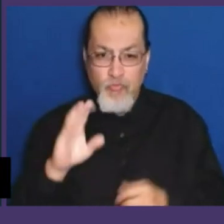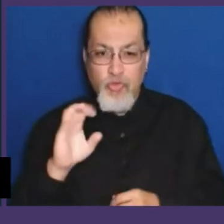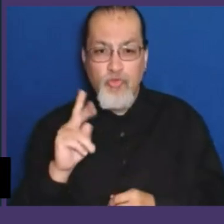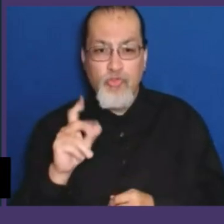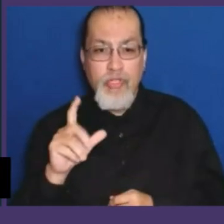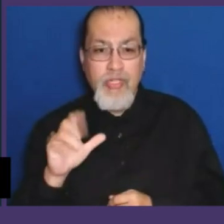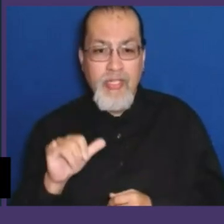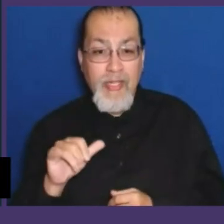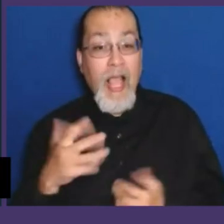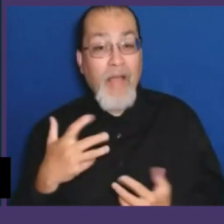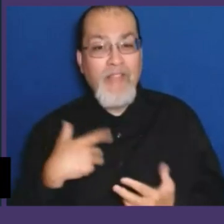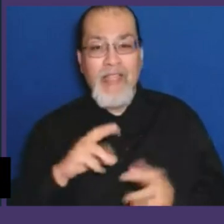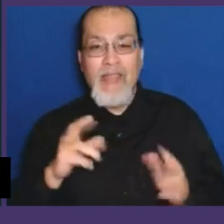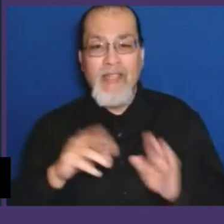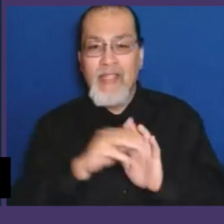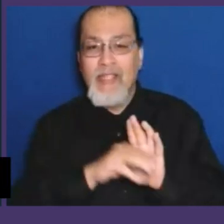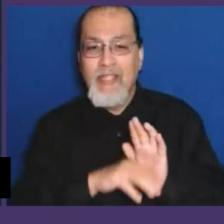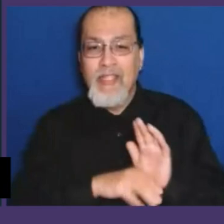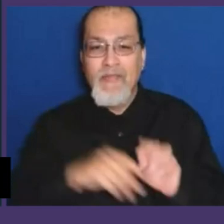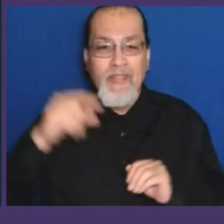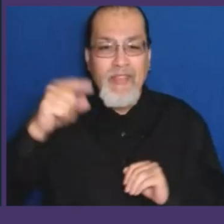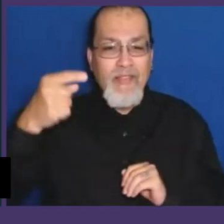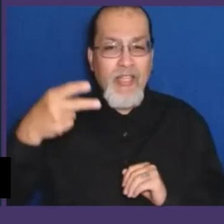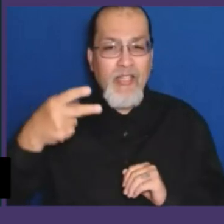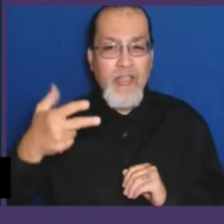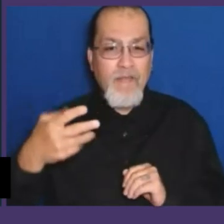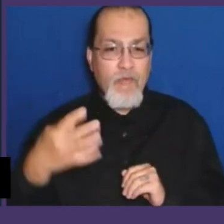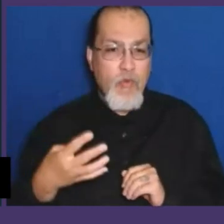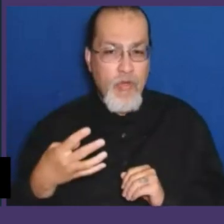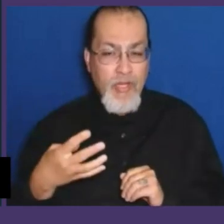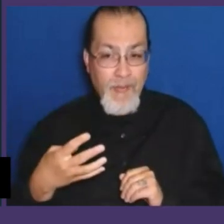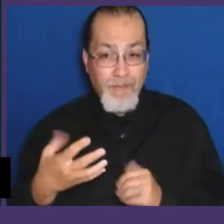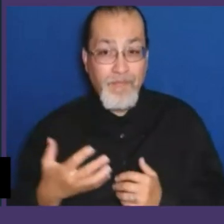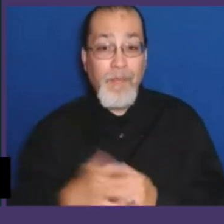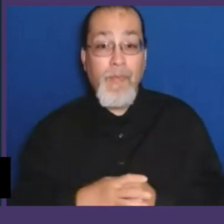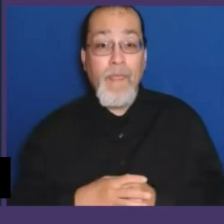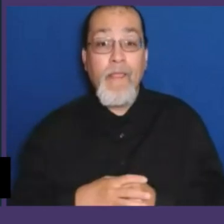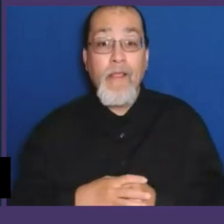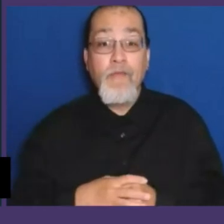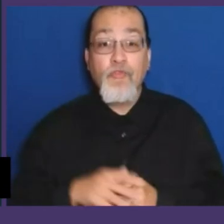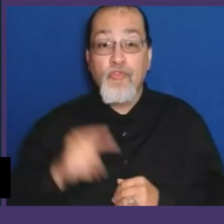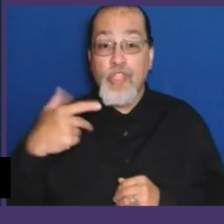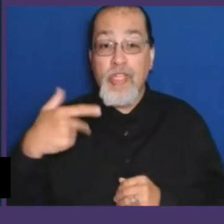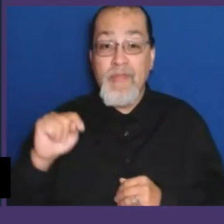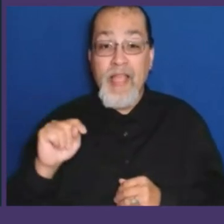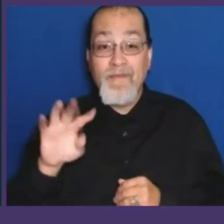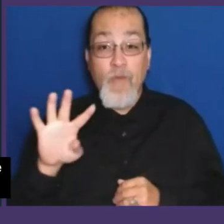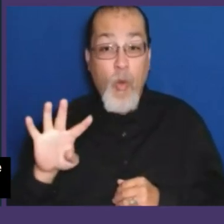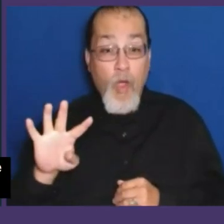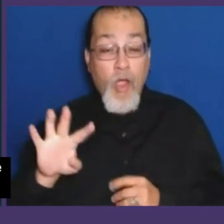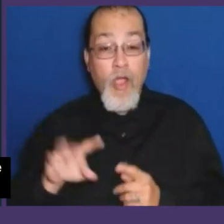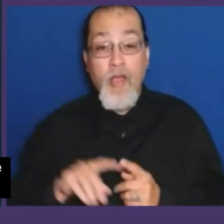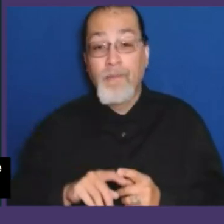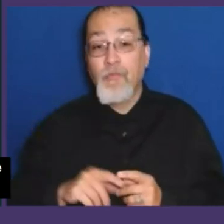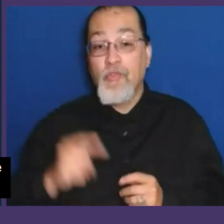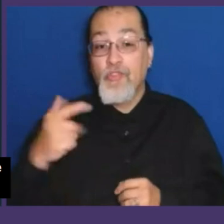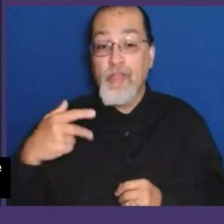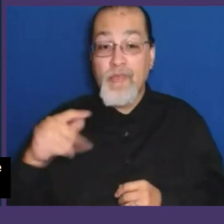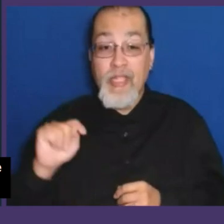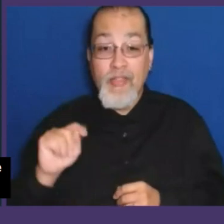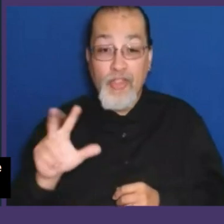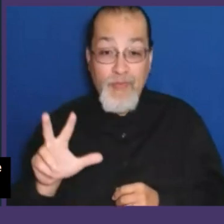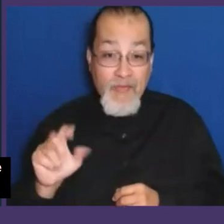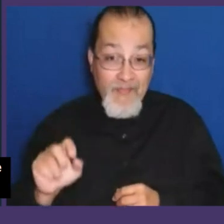models, of course, are GPT-4 by far, I would say, followed by Claude, GPT 3.5, and then a number of models. Some of these might be available as